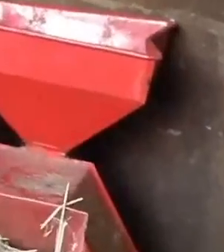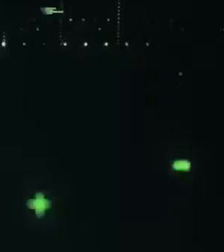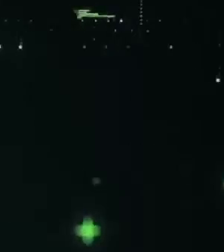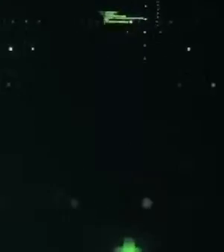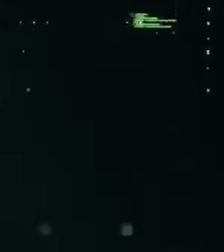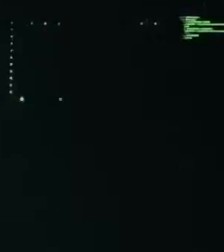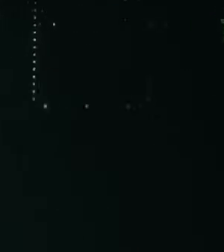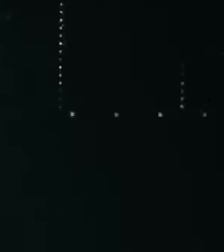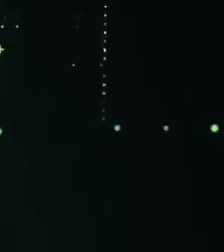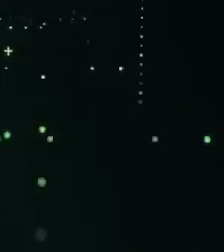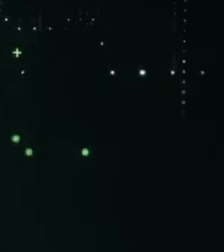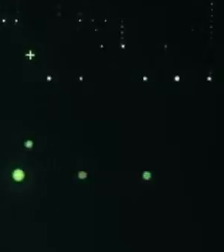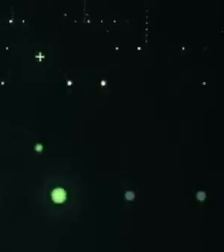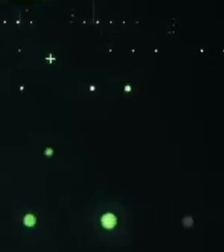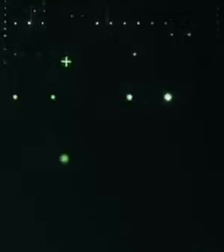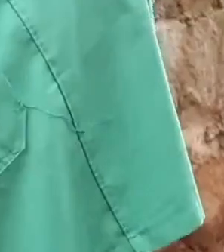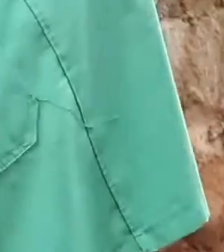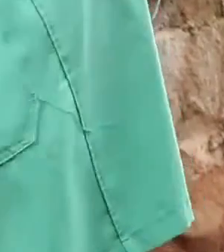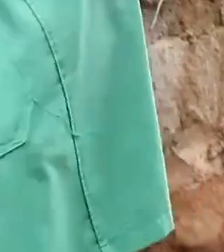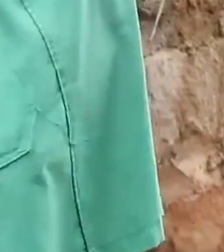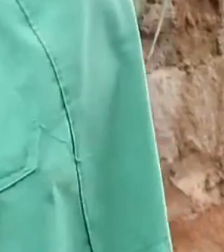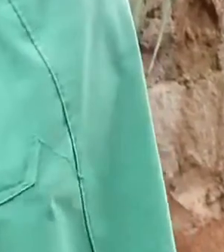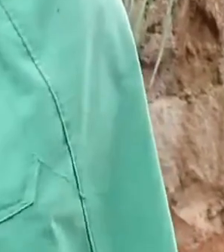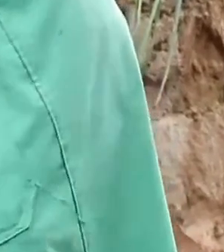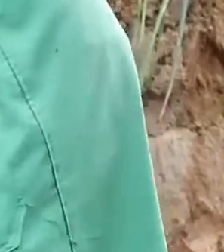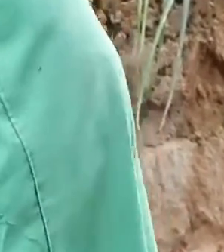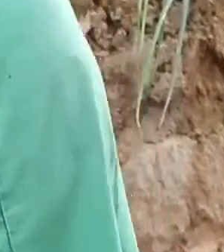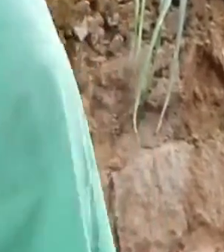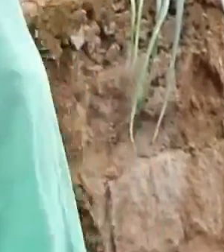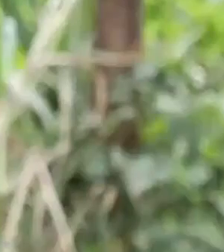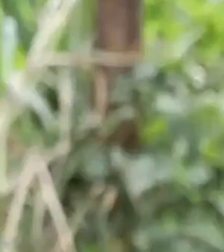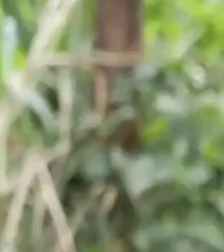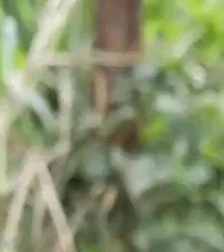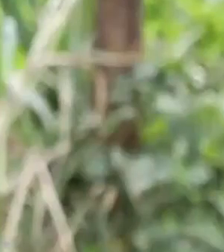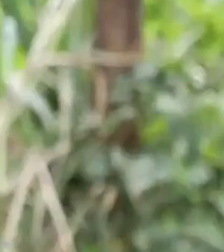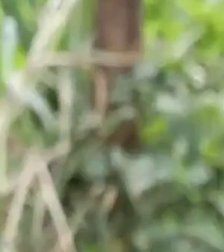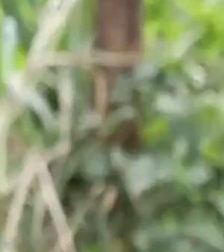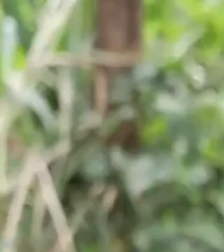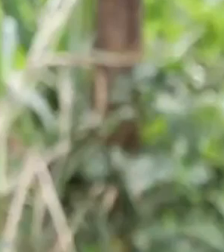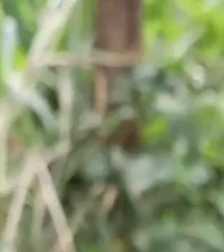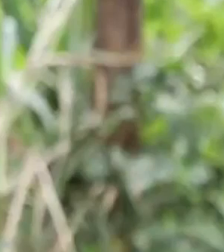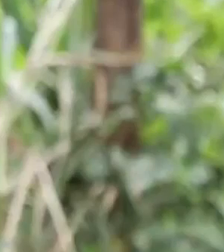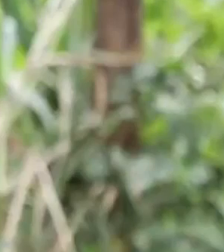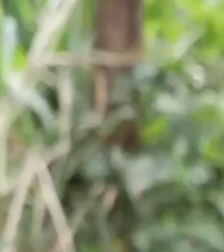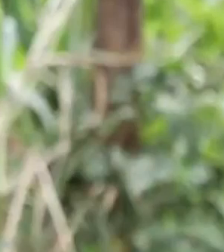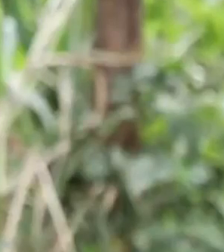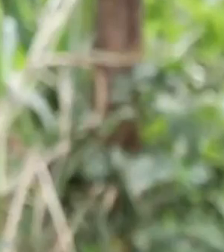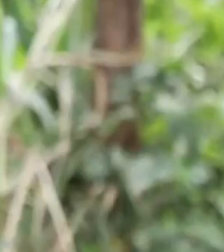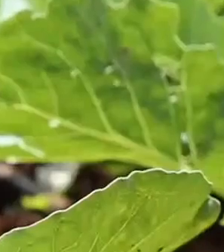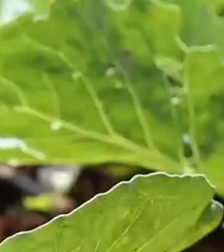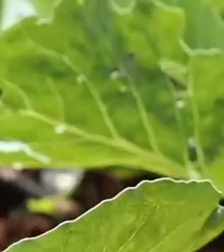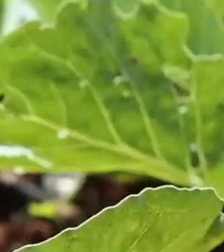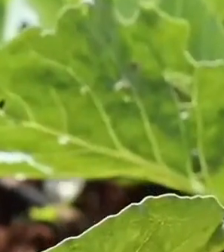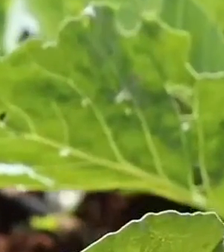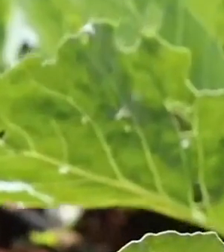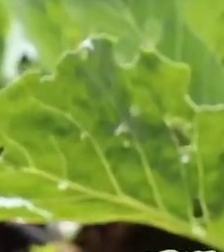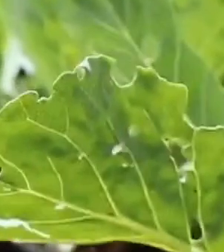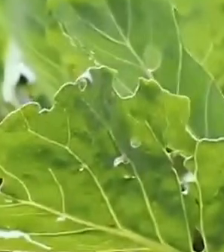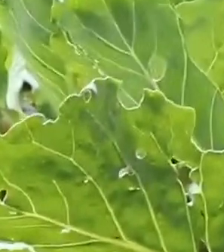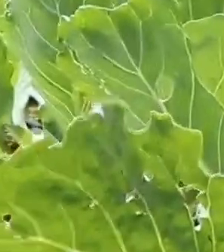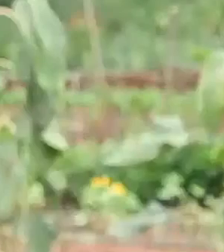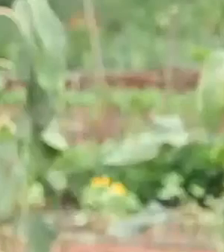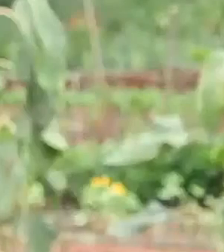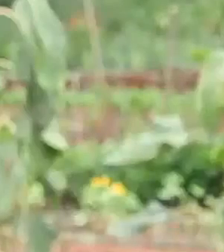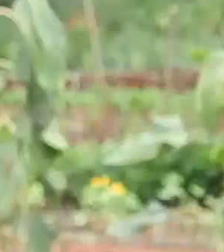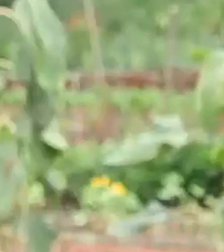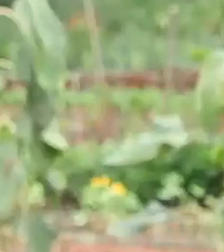how can they increase the numbers, maintain the standards, Aitoi ile garlic inafaa itoi, that standard garlic. reduce the